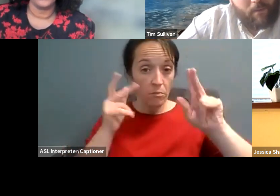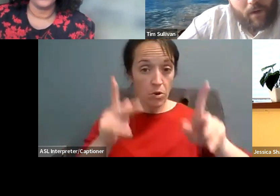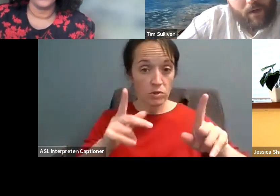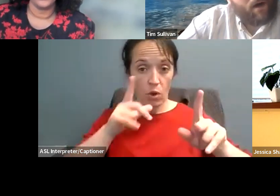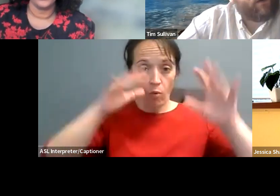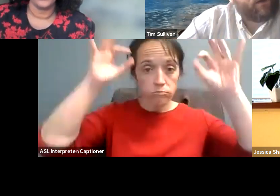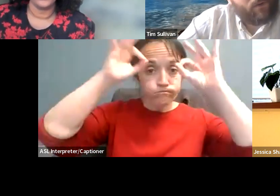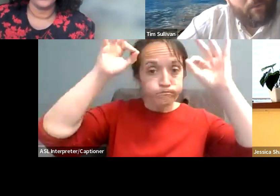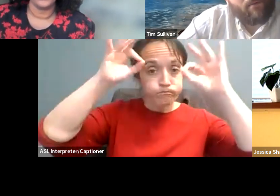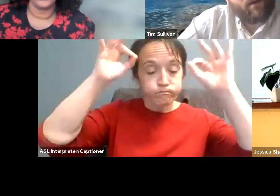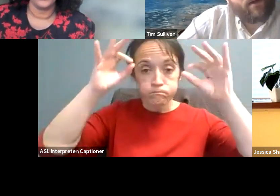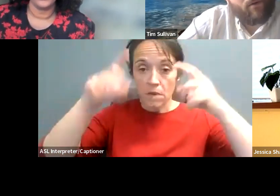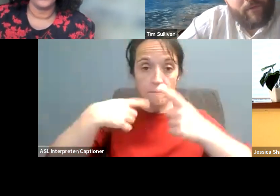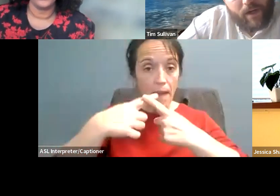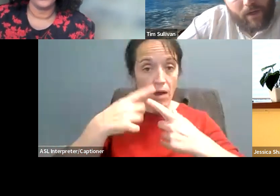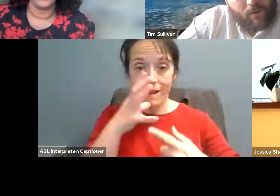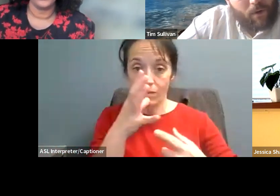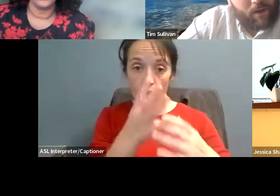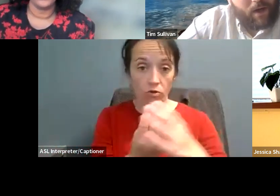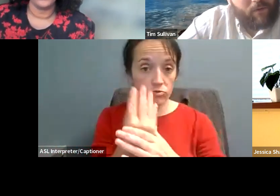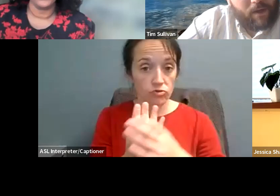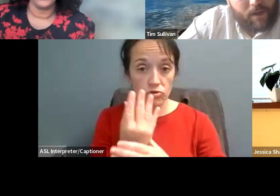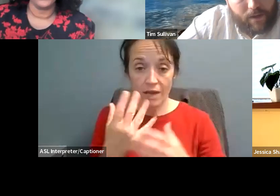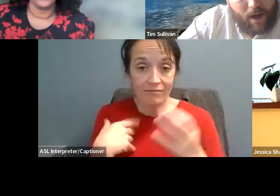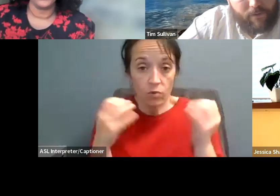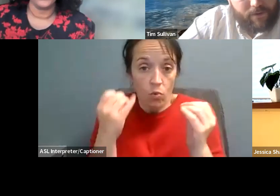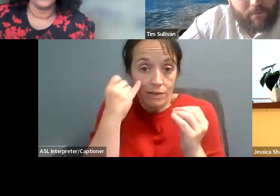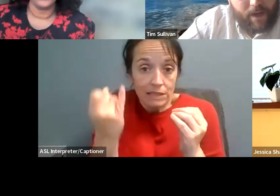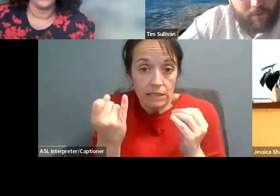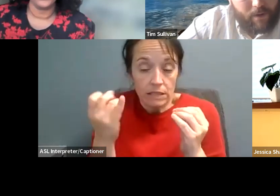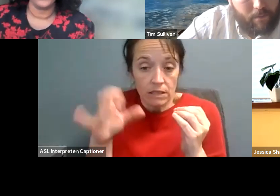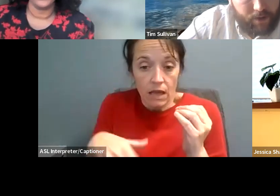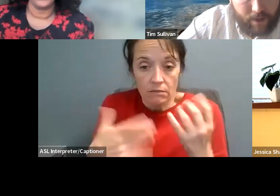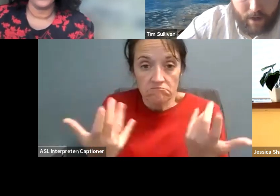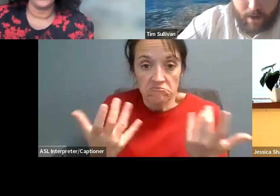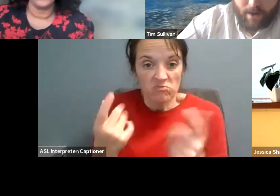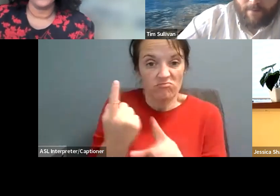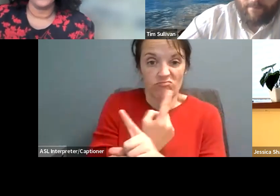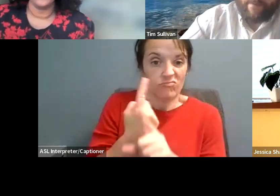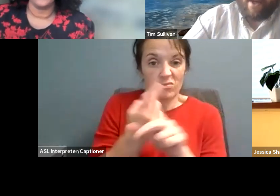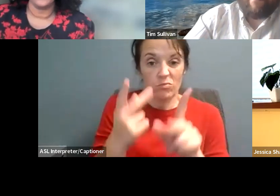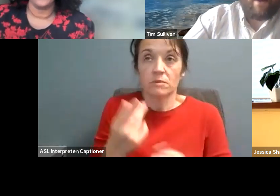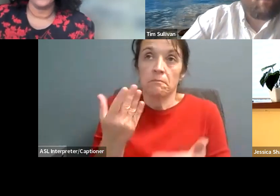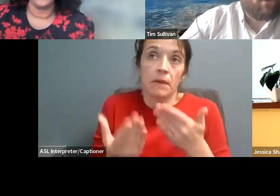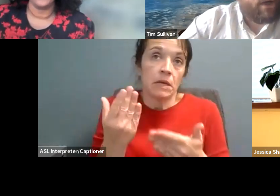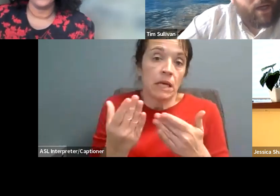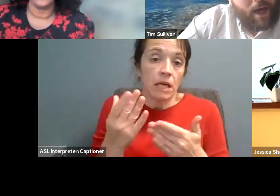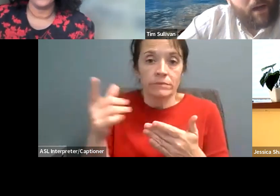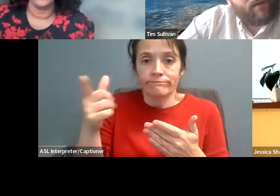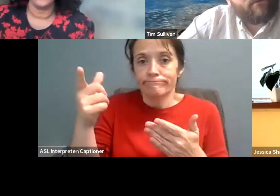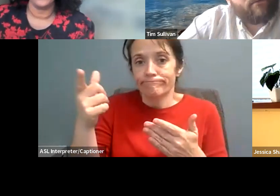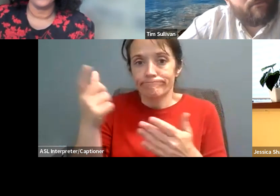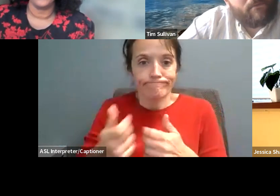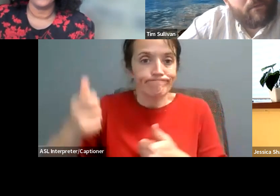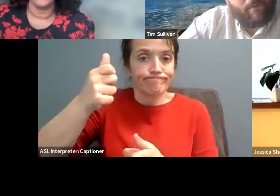so say someone in Congress or the public or even in another part of the government like the Office of Management and Budget, if they were looking